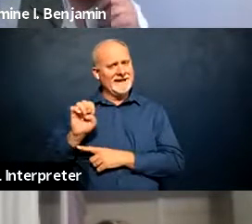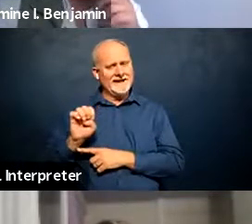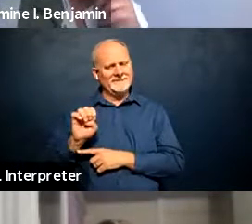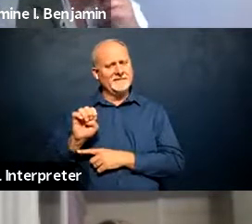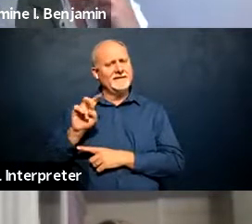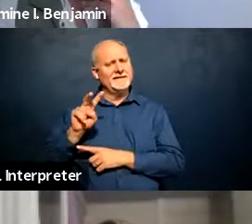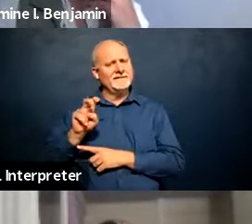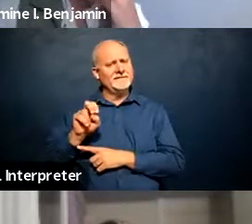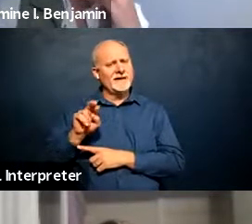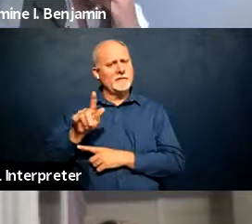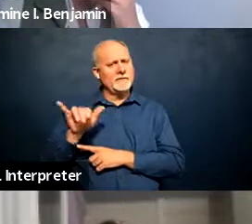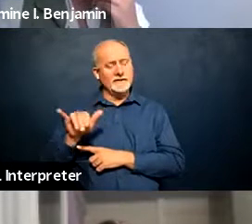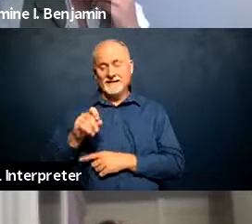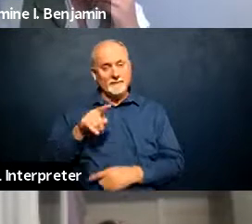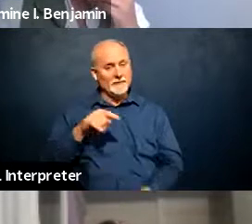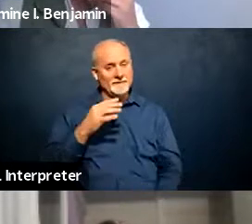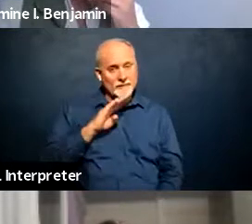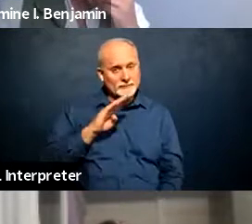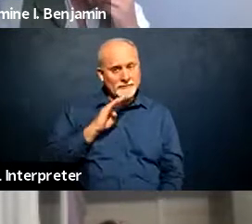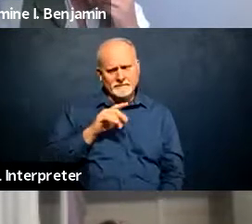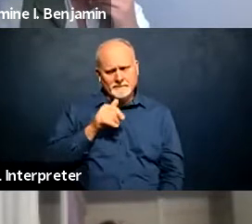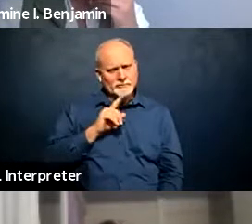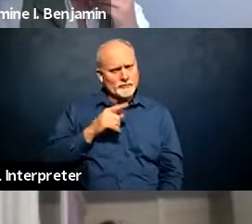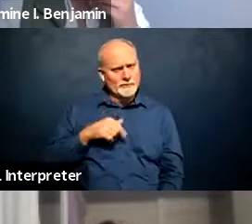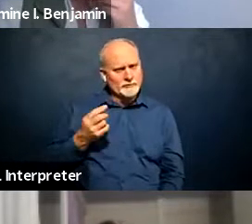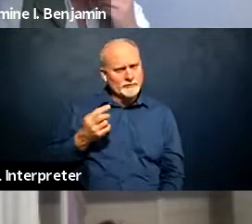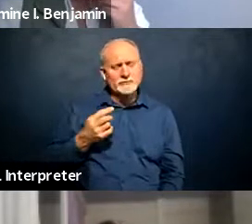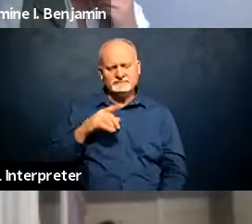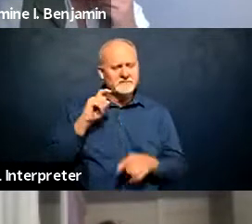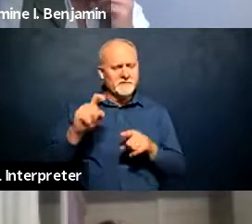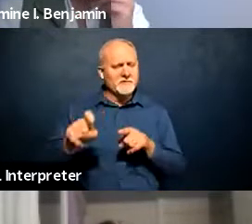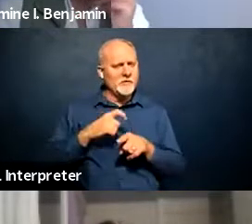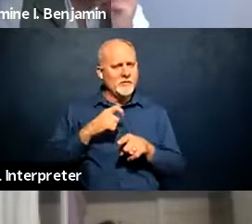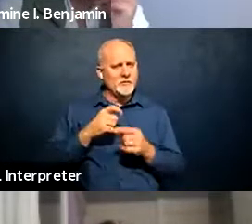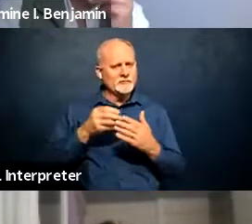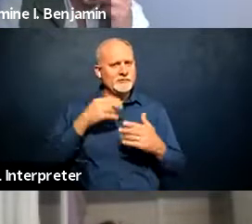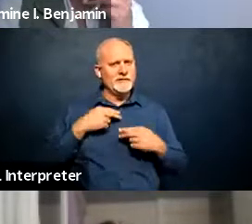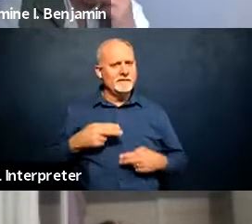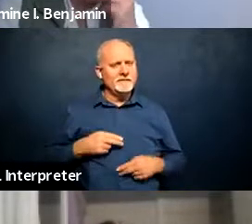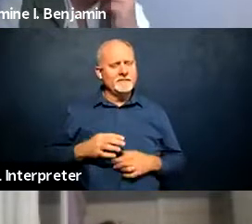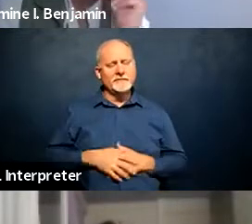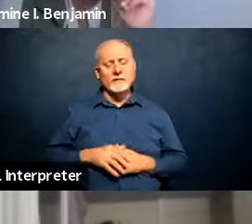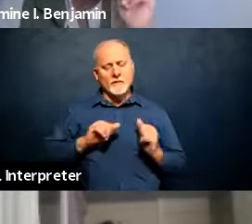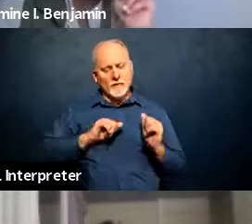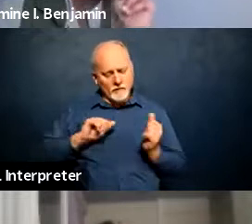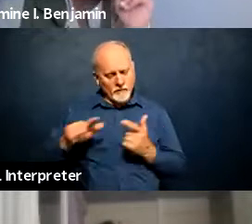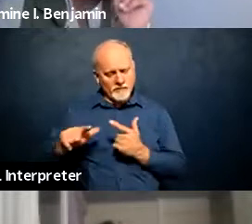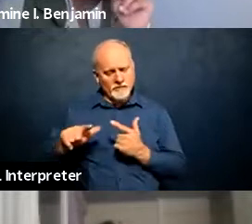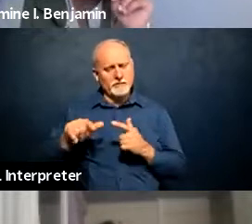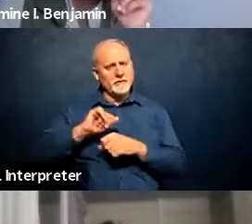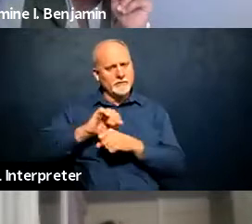But if you end up being frustrated and are unsure what to do, you can always call Student Health. But all COVID testing right now is